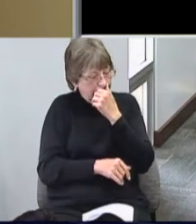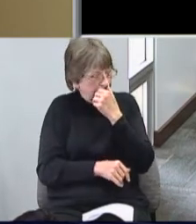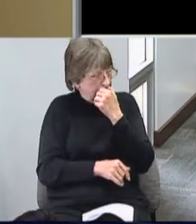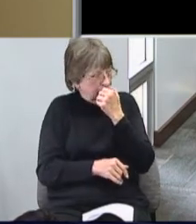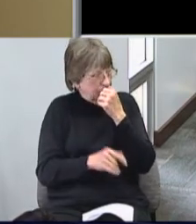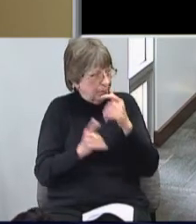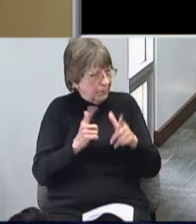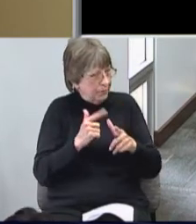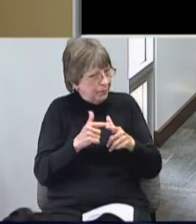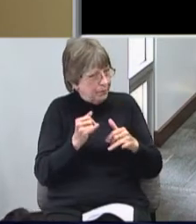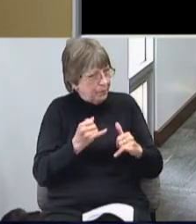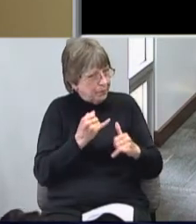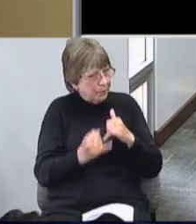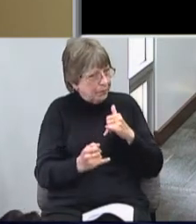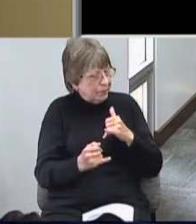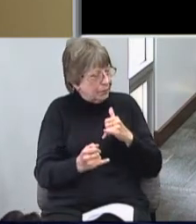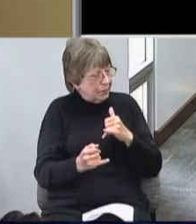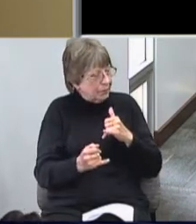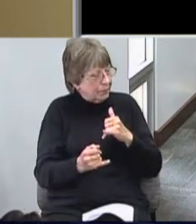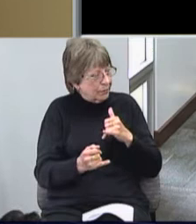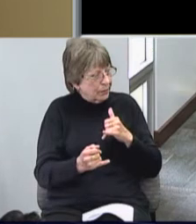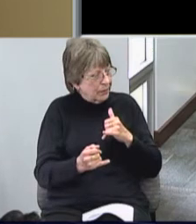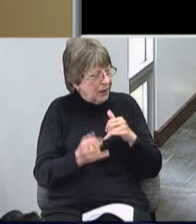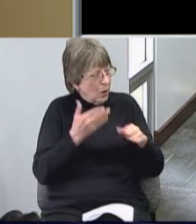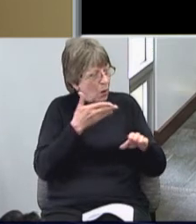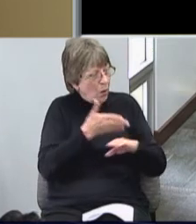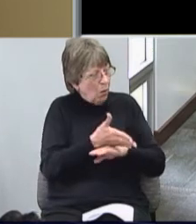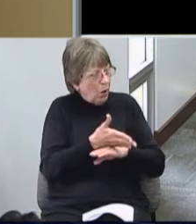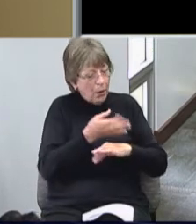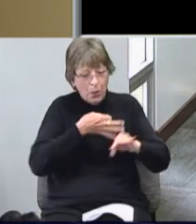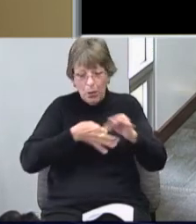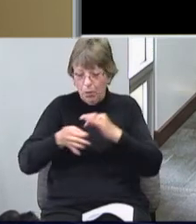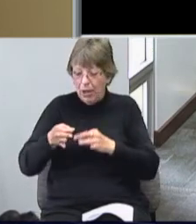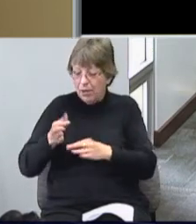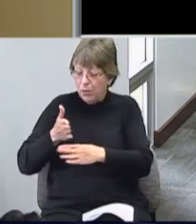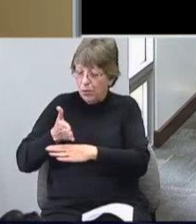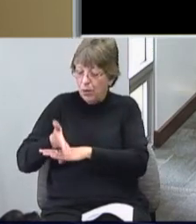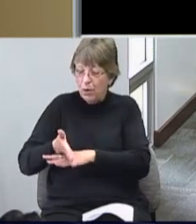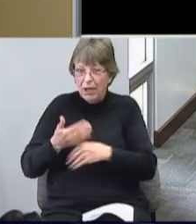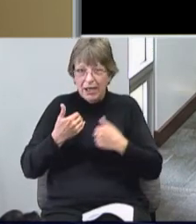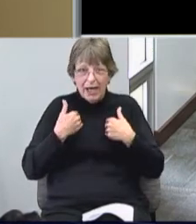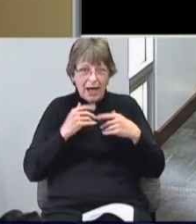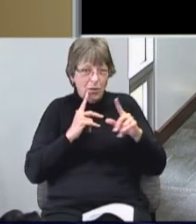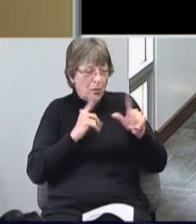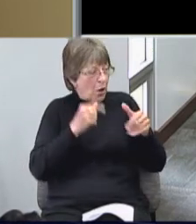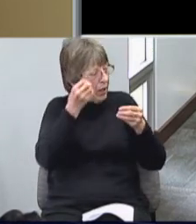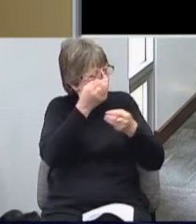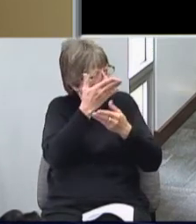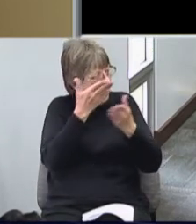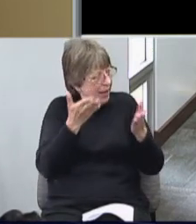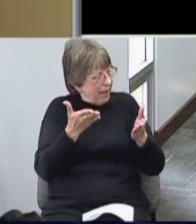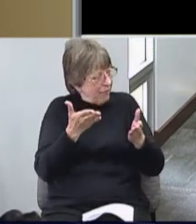then finally, the replacing wood with wood. I had in your staff report the information that was provided to me by the